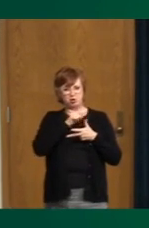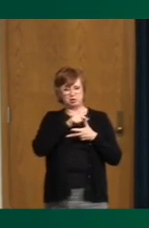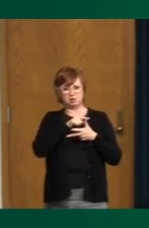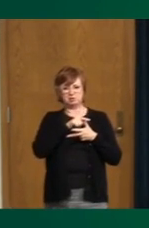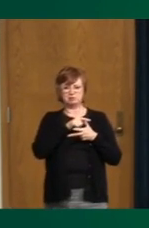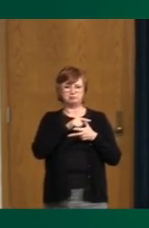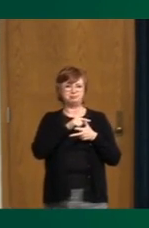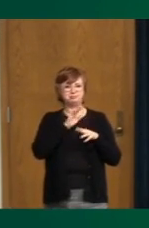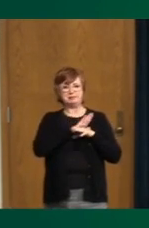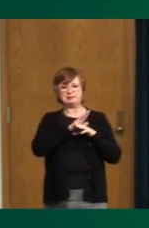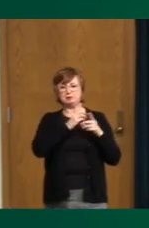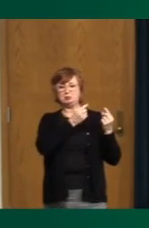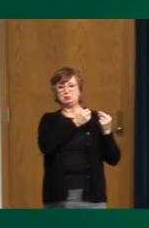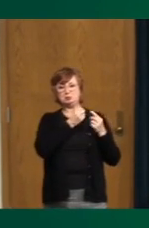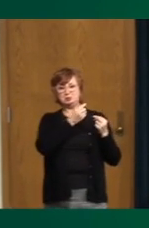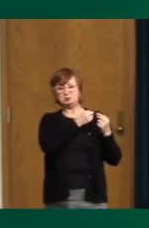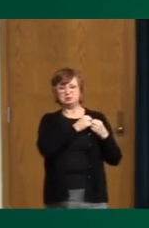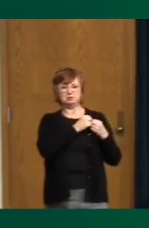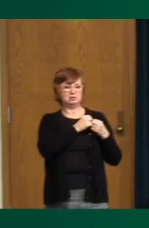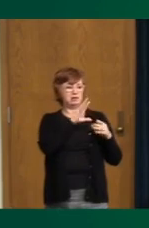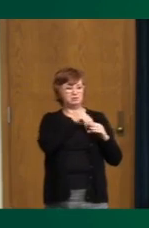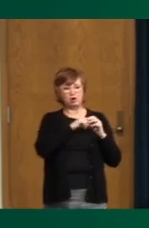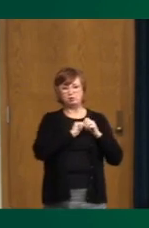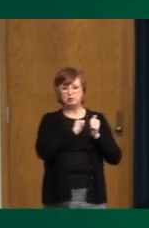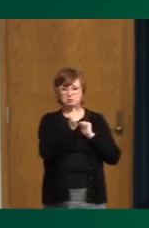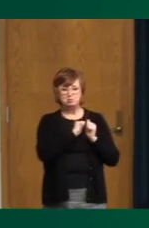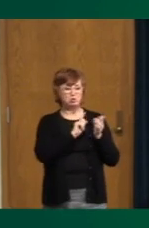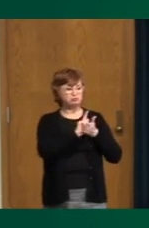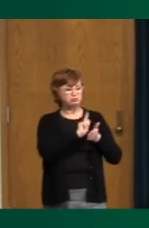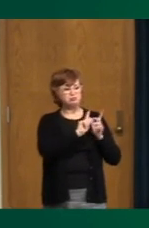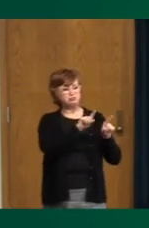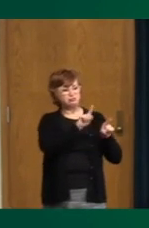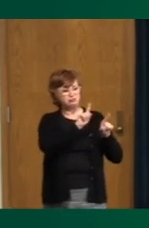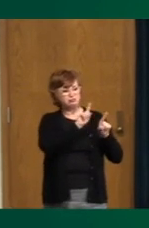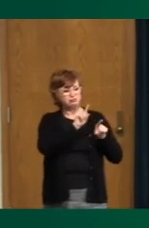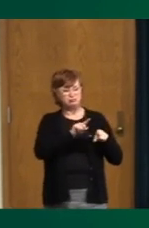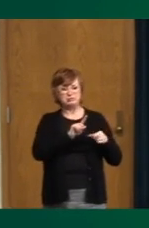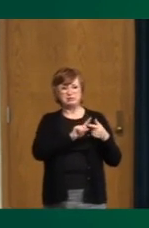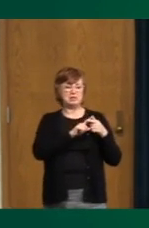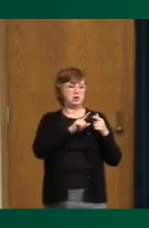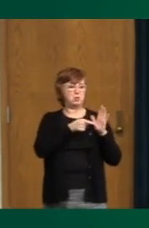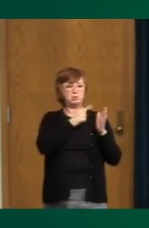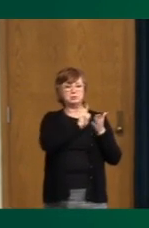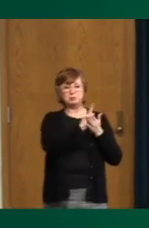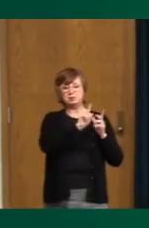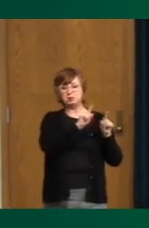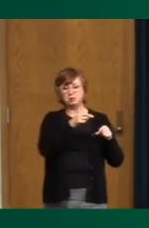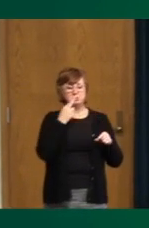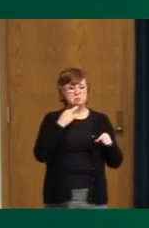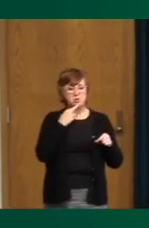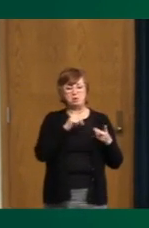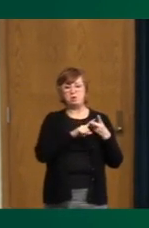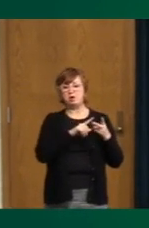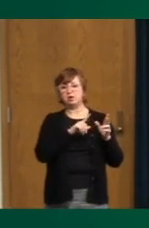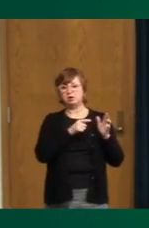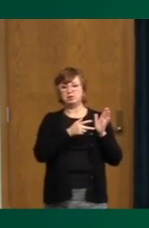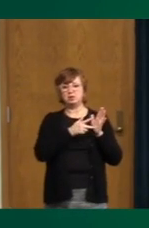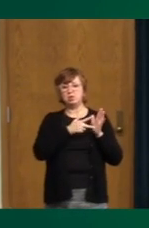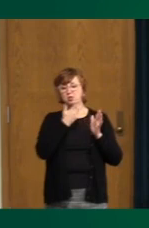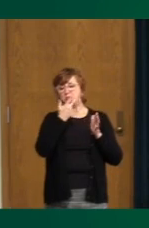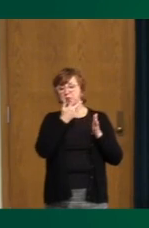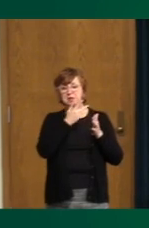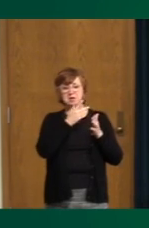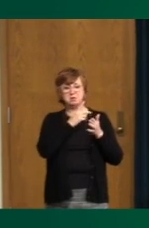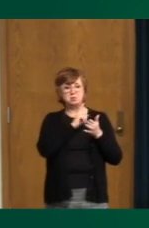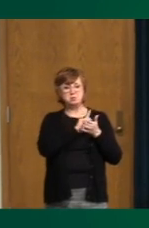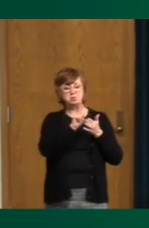been very active. You're playing 3 sports. You on a weekly basis, you may go to a restaurant about 2 or 3 times. You're at